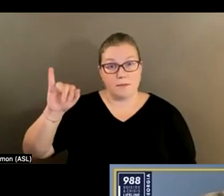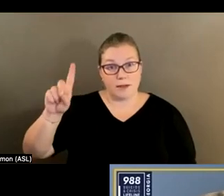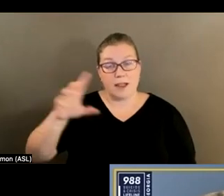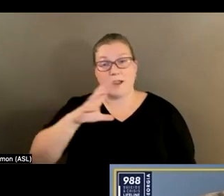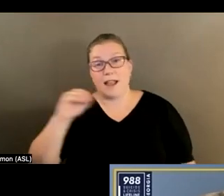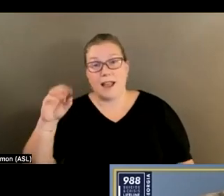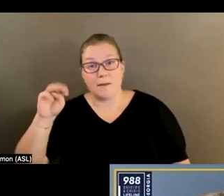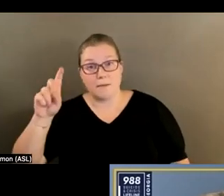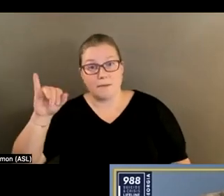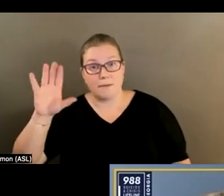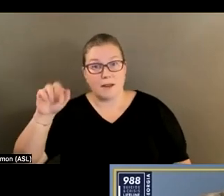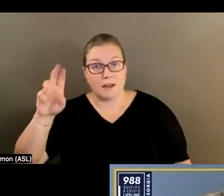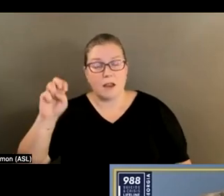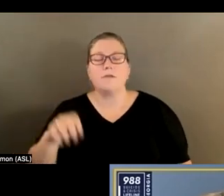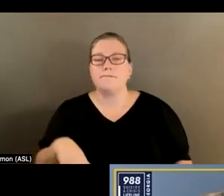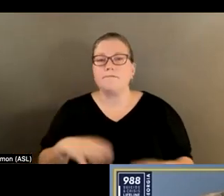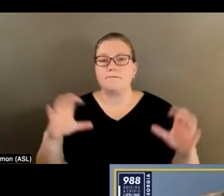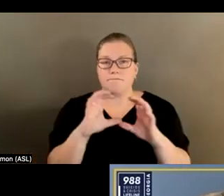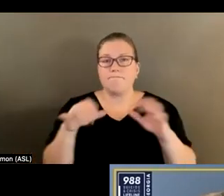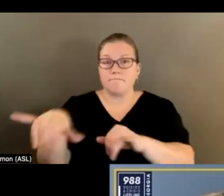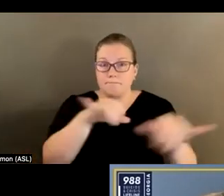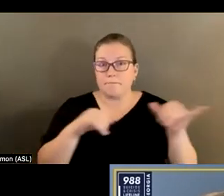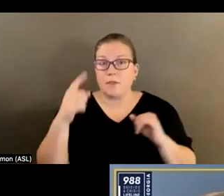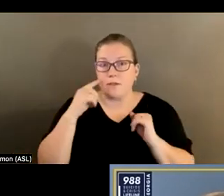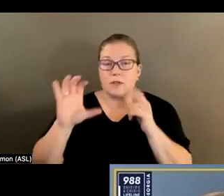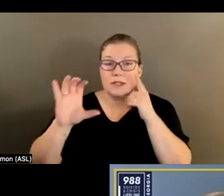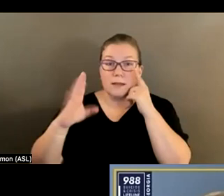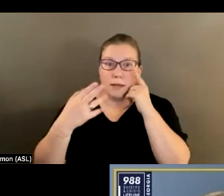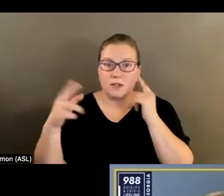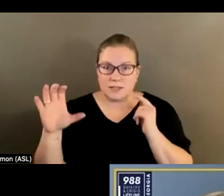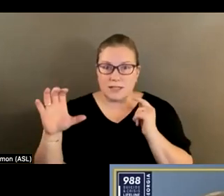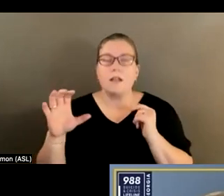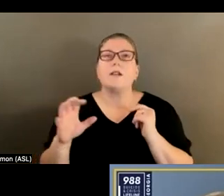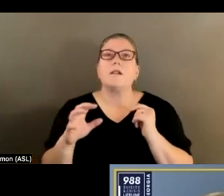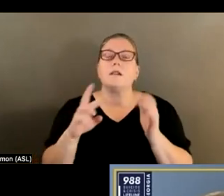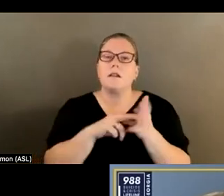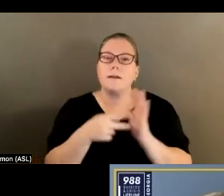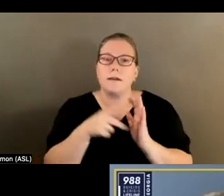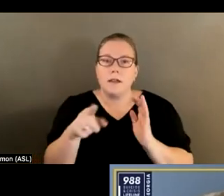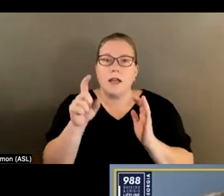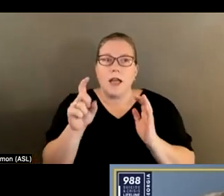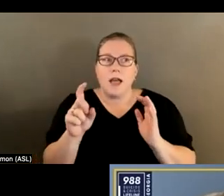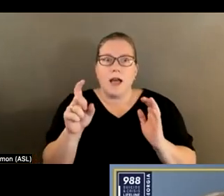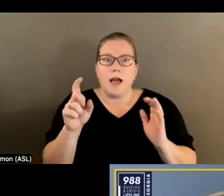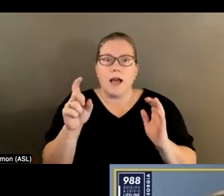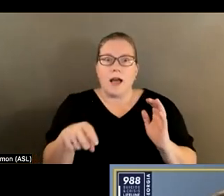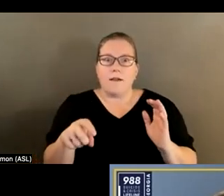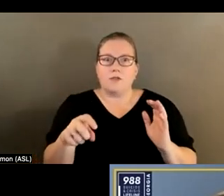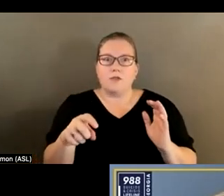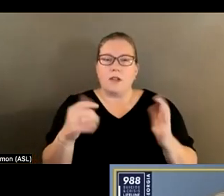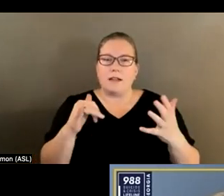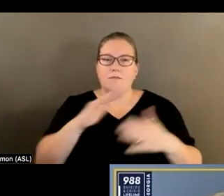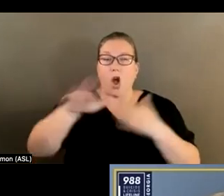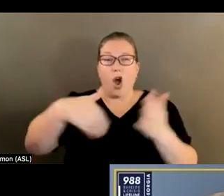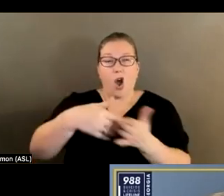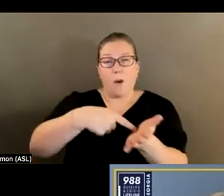certification standards for CCBHCs indicate that they are to be kind of like all